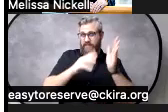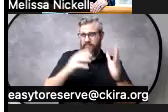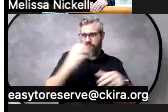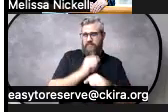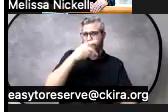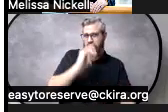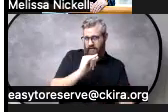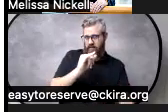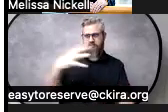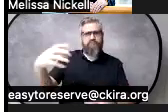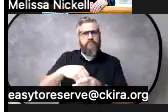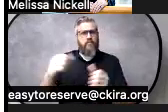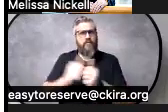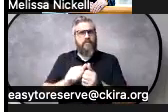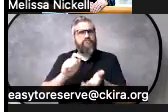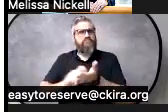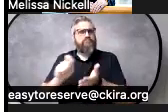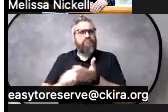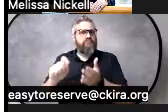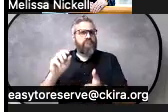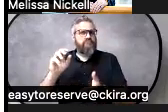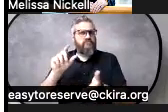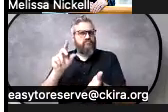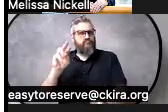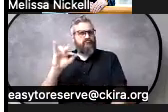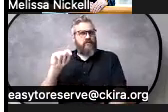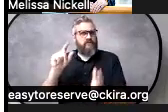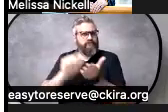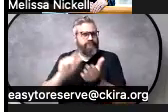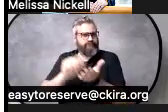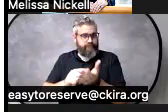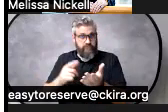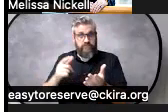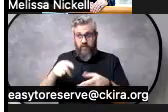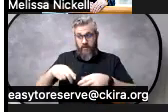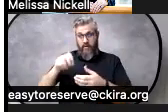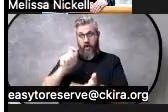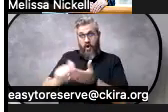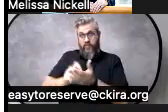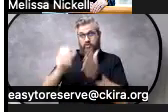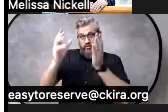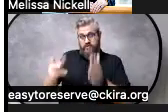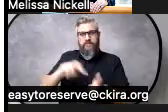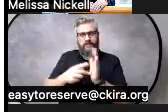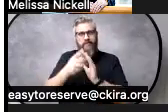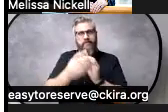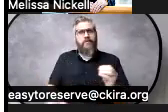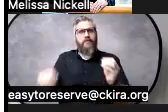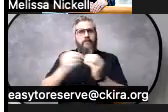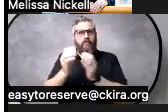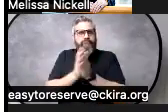in the drafting of manuscripts. Such may allow for authorship, which in turn will increase your competitiveness for